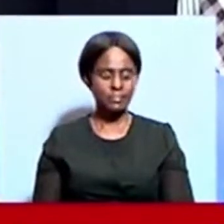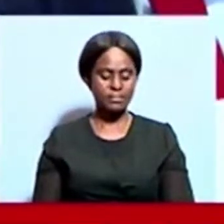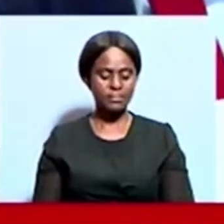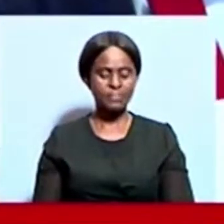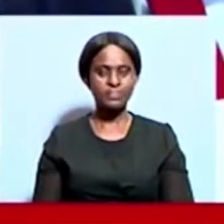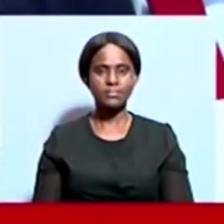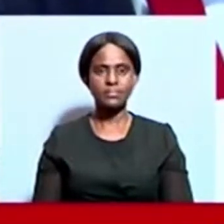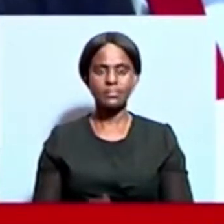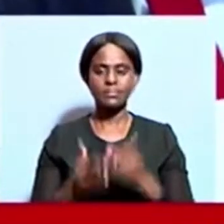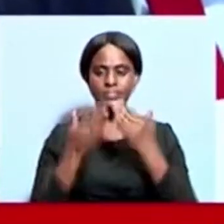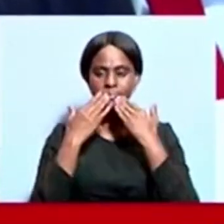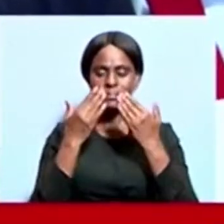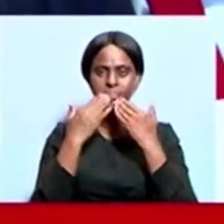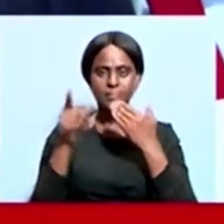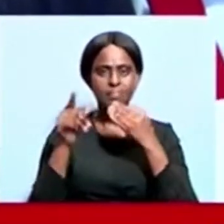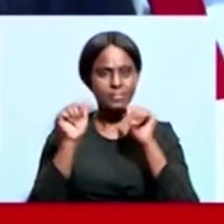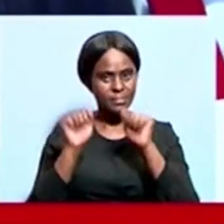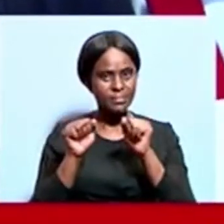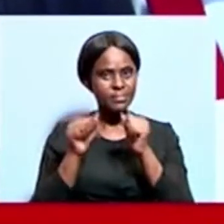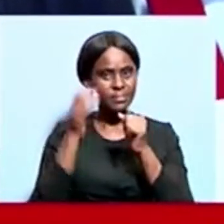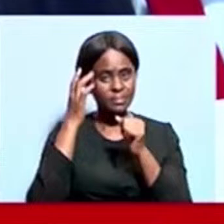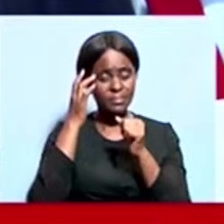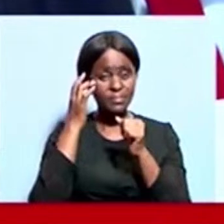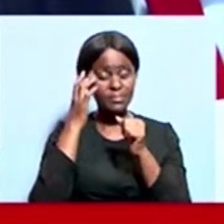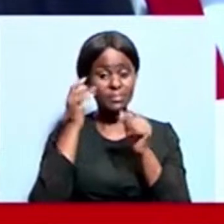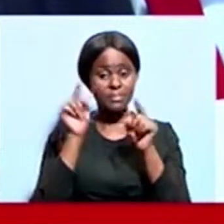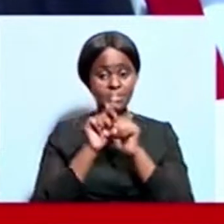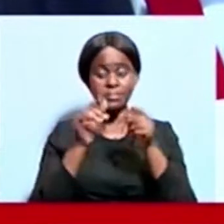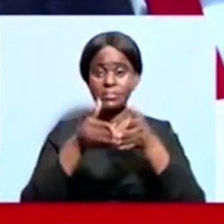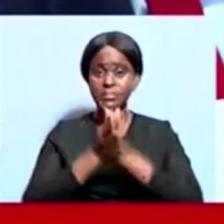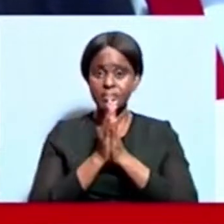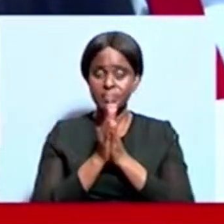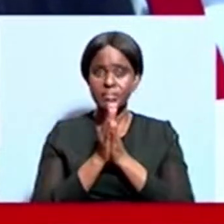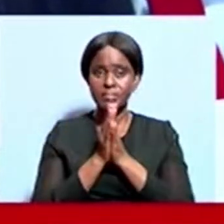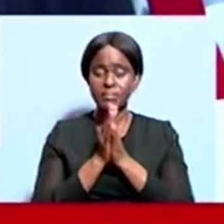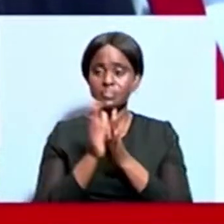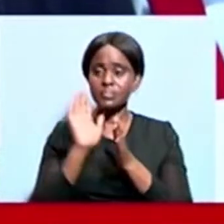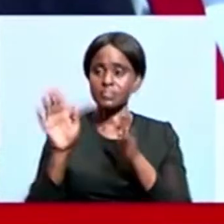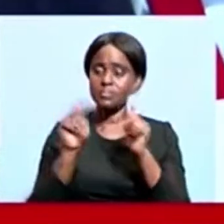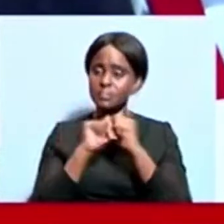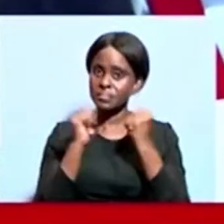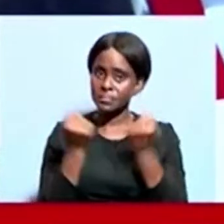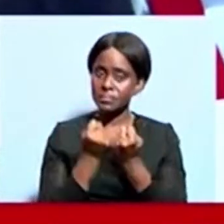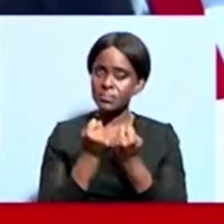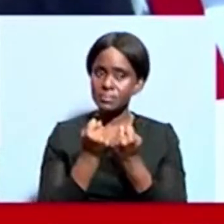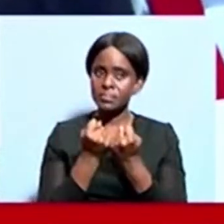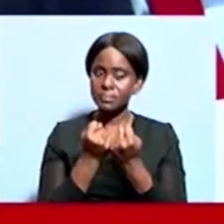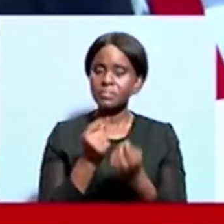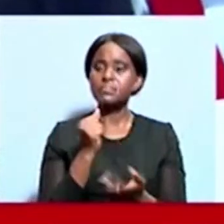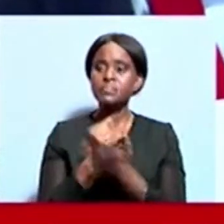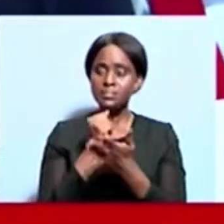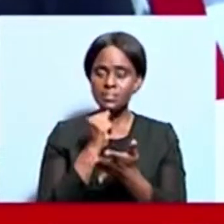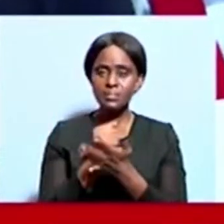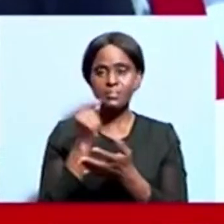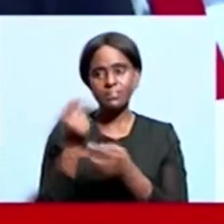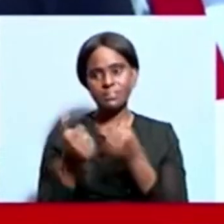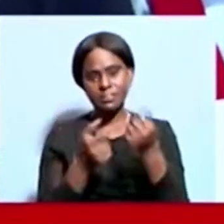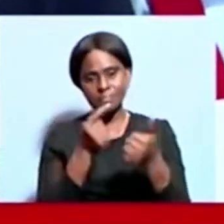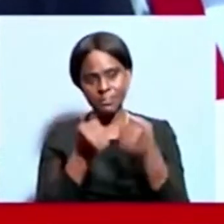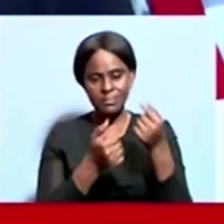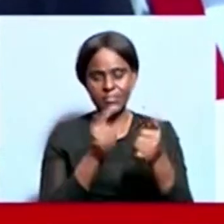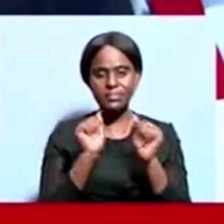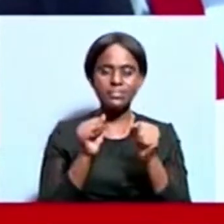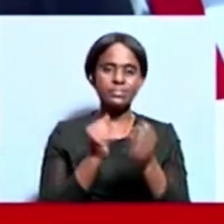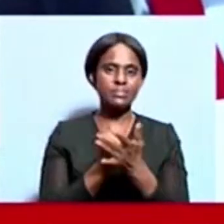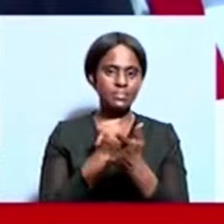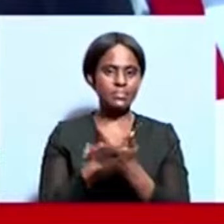Thank you very much. You can as well ask your team to chip in here and there. Yes, the